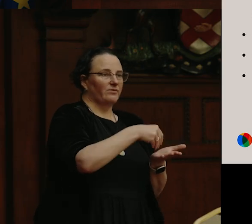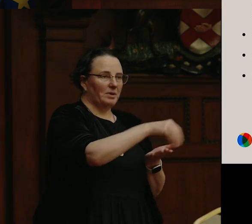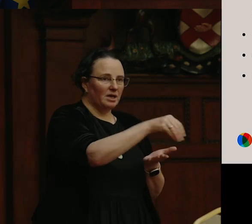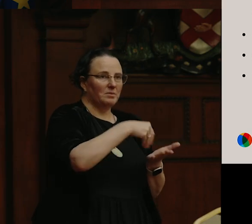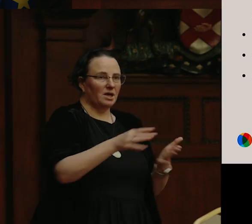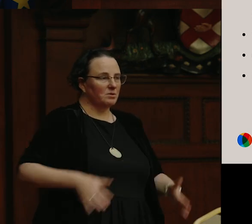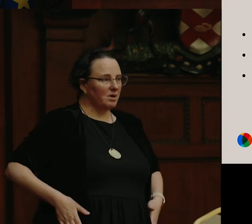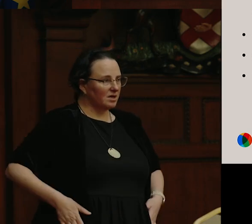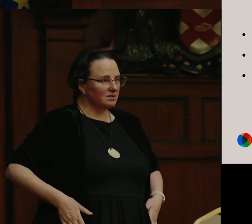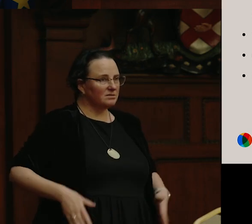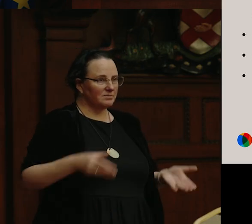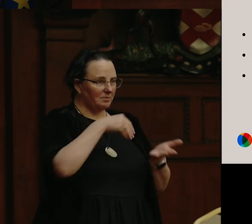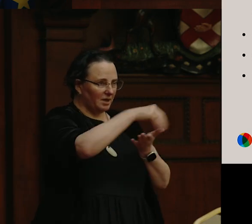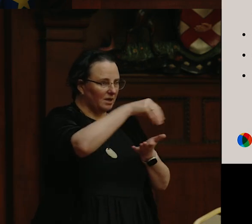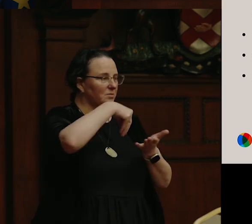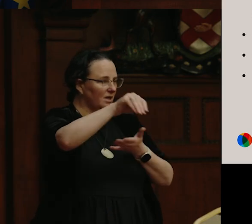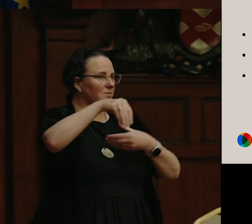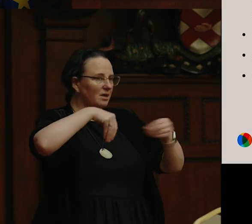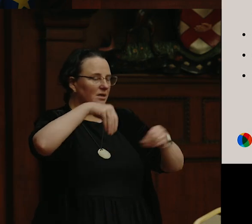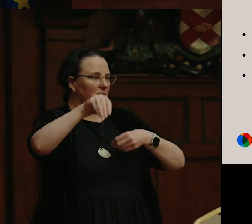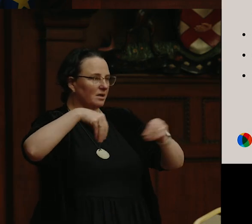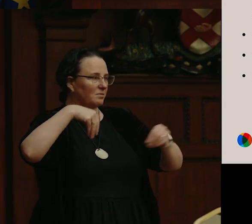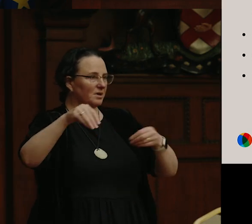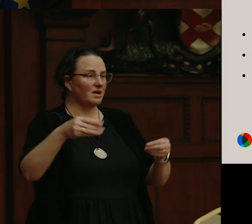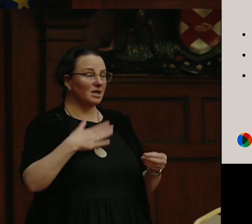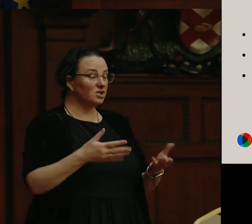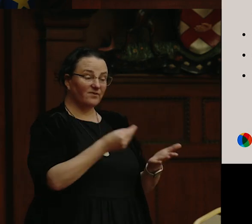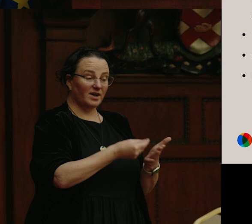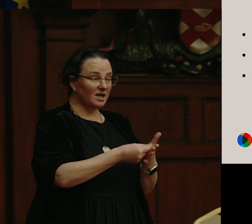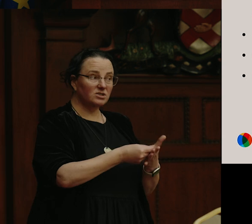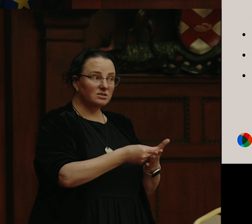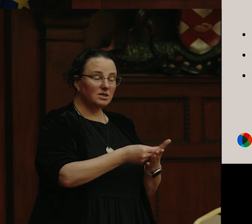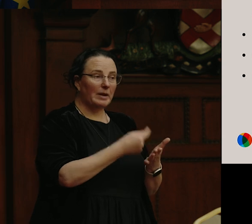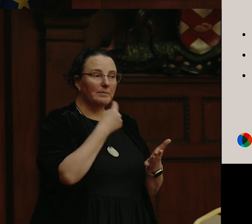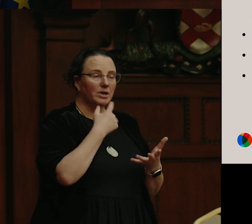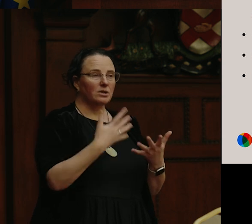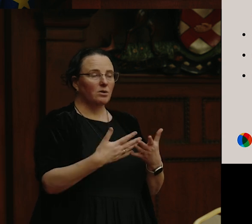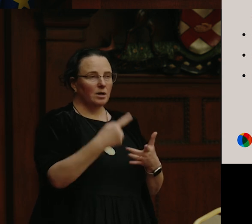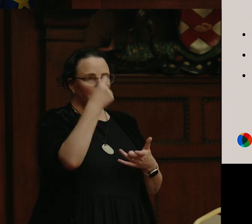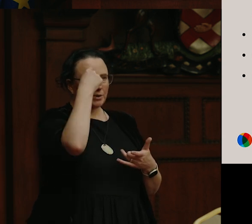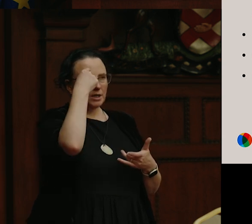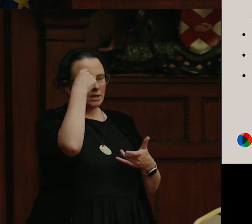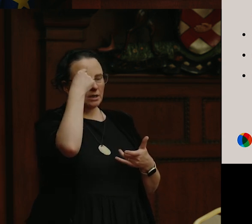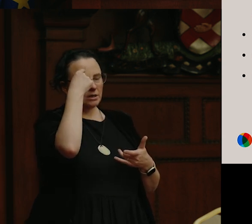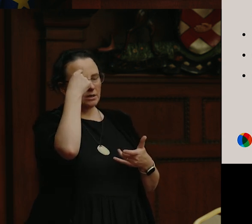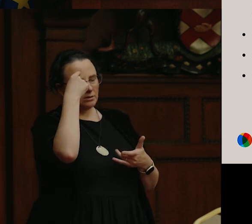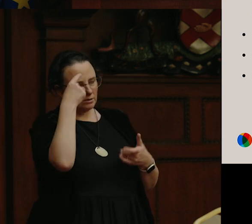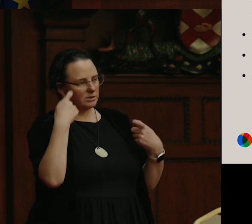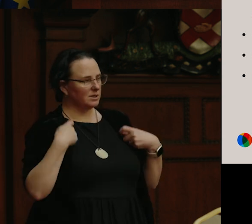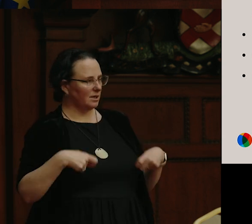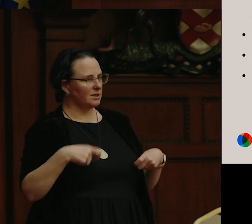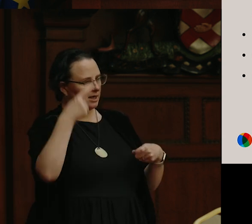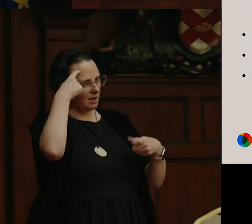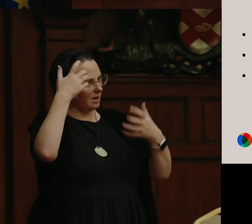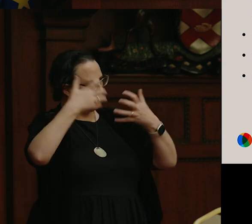out of pocket. And the cost wasn't necessarily just financial. There was a huge cognitive burden as well. It took time and it